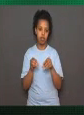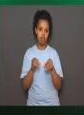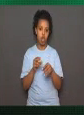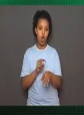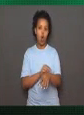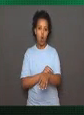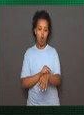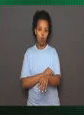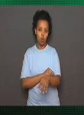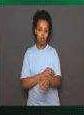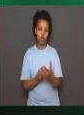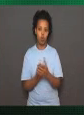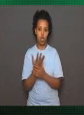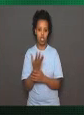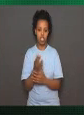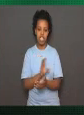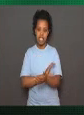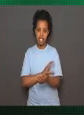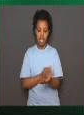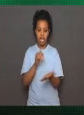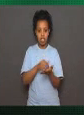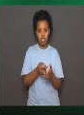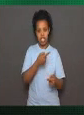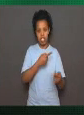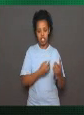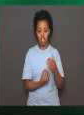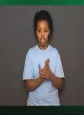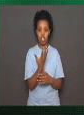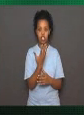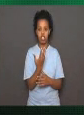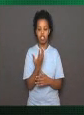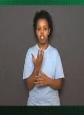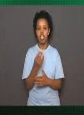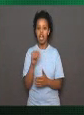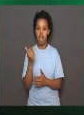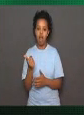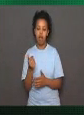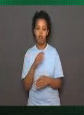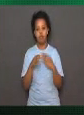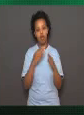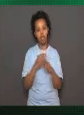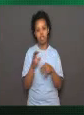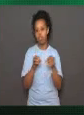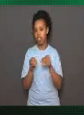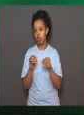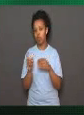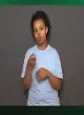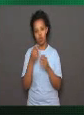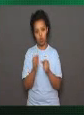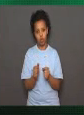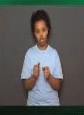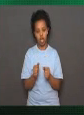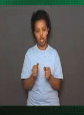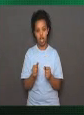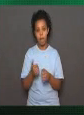production, cell regeneration, and other biological activities. In